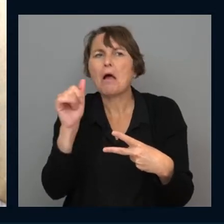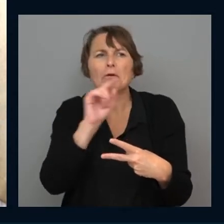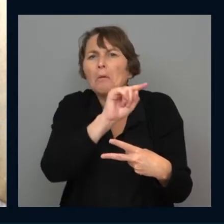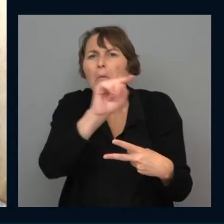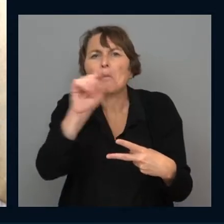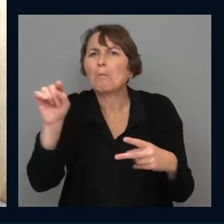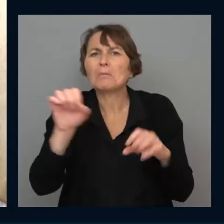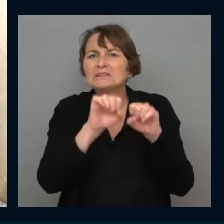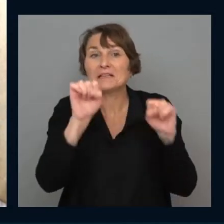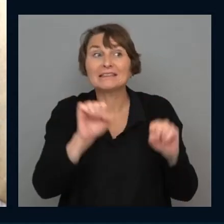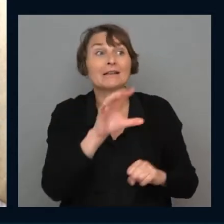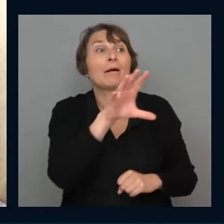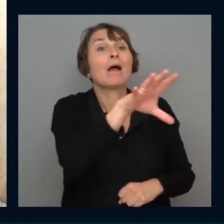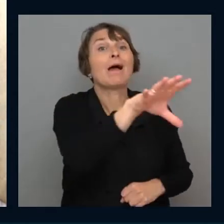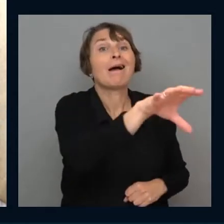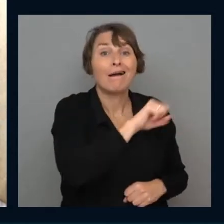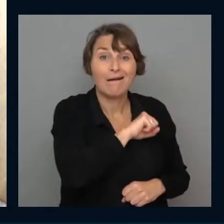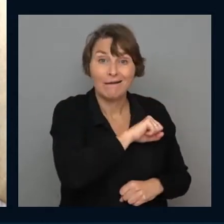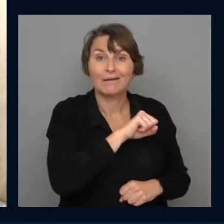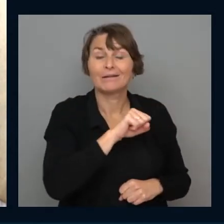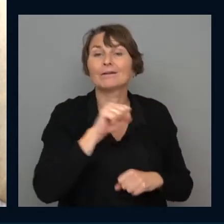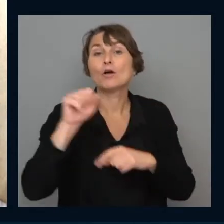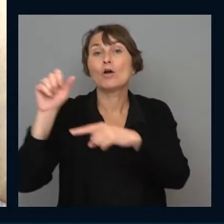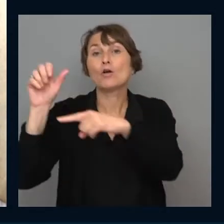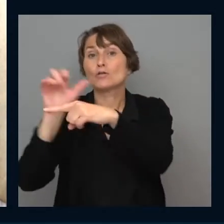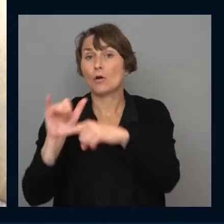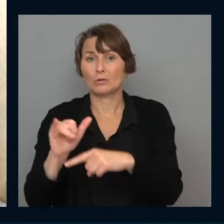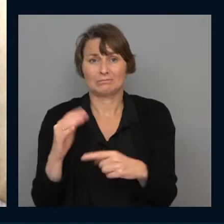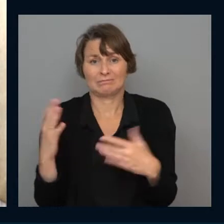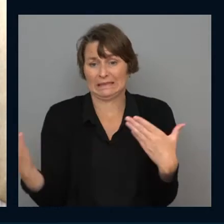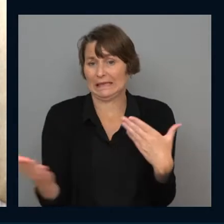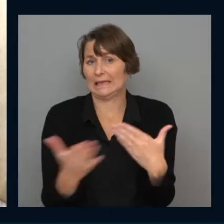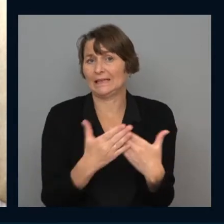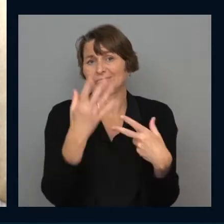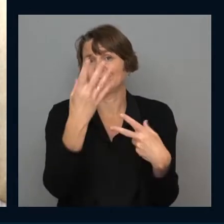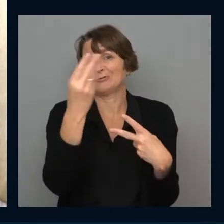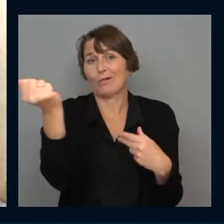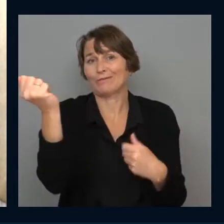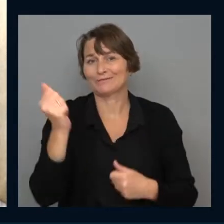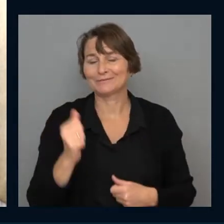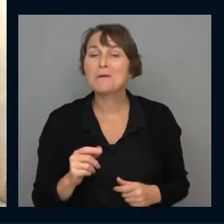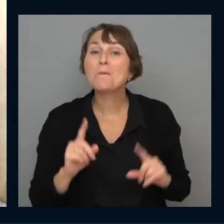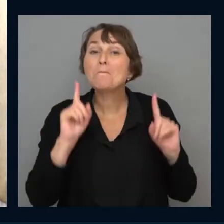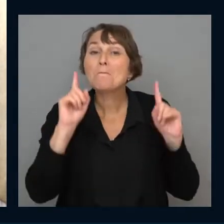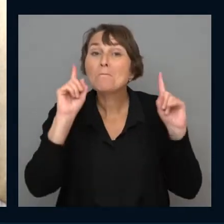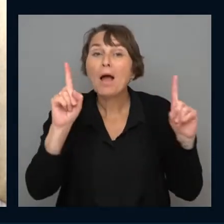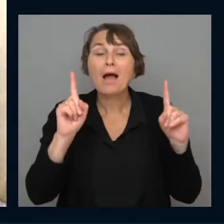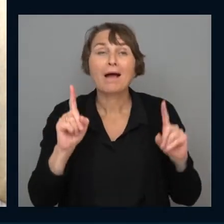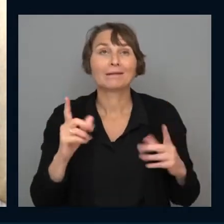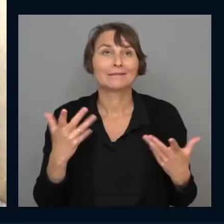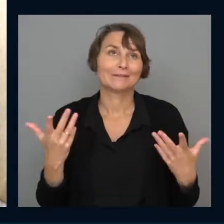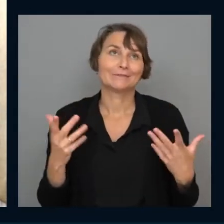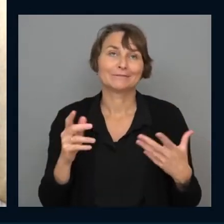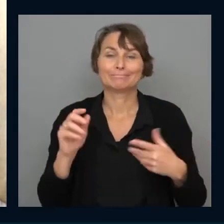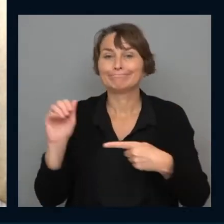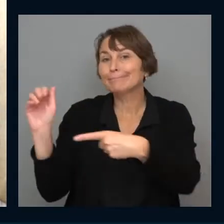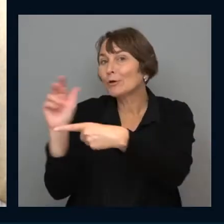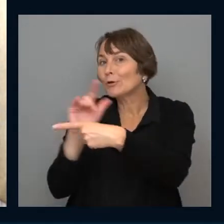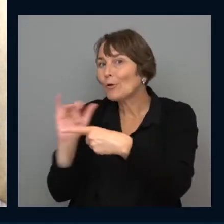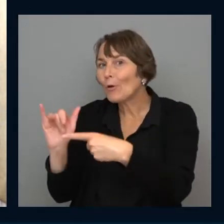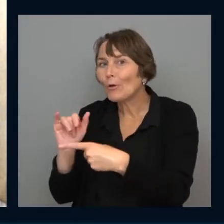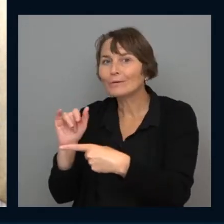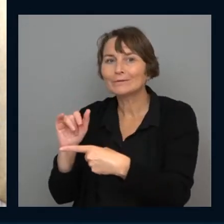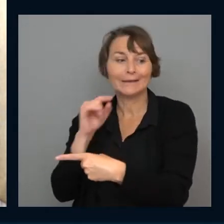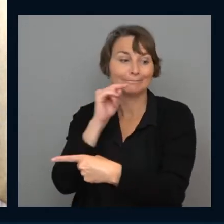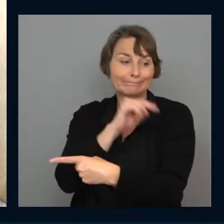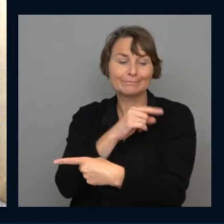system, very easy conversation. If my code was in GitHub, a lot of times I tell